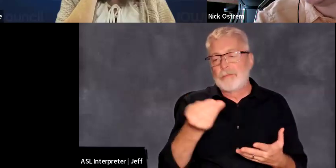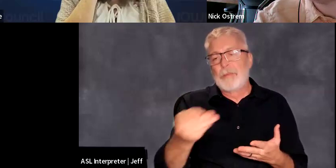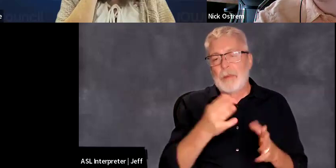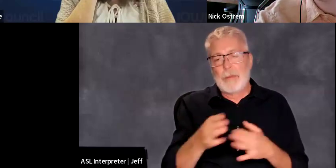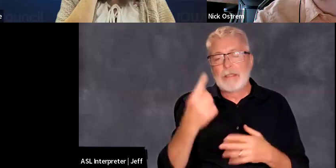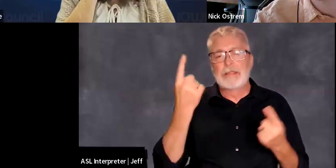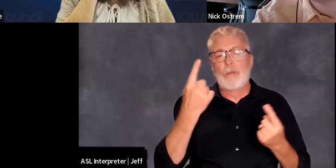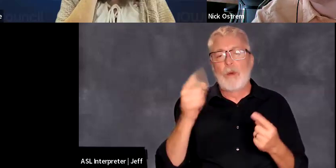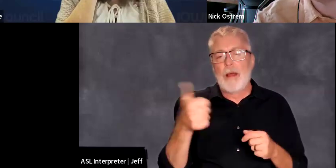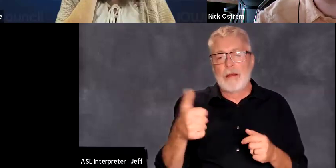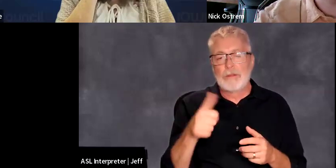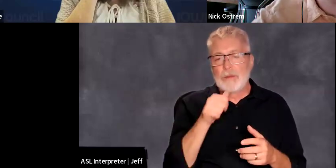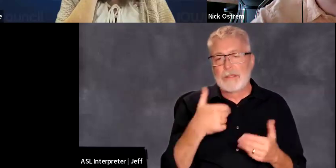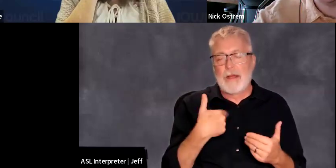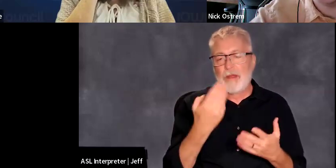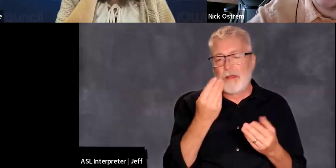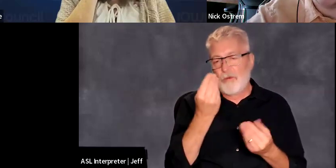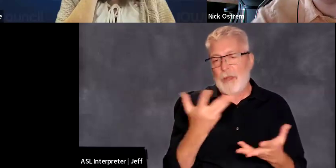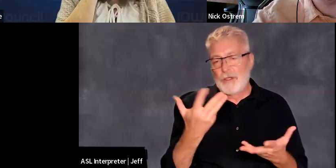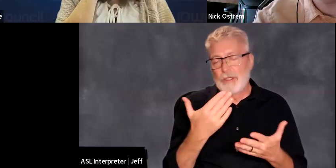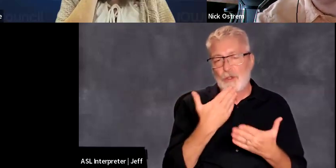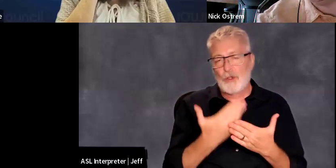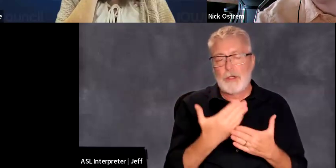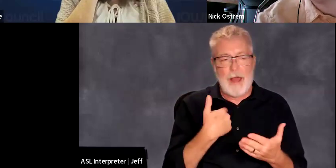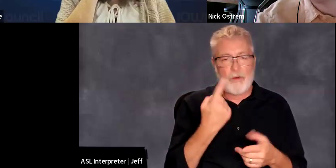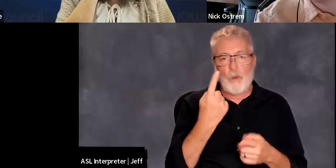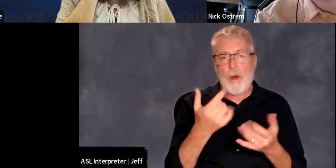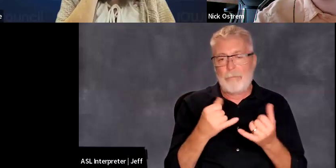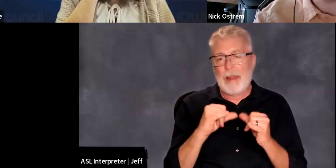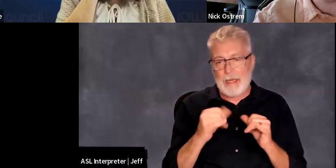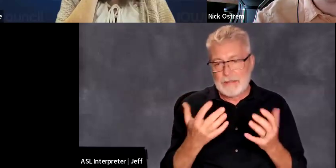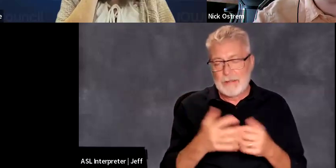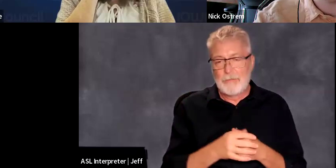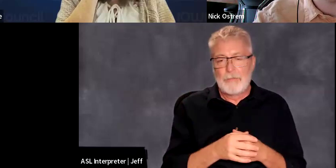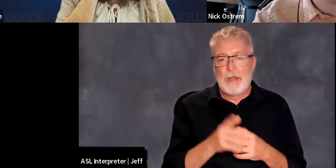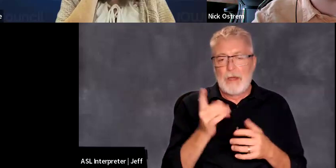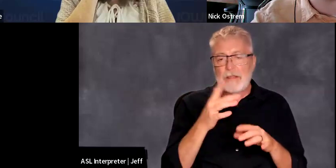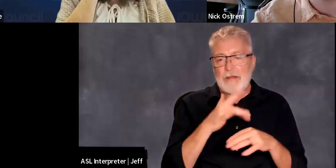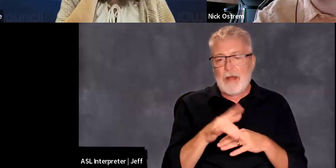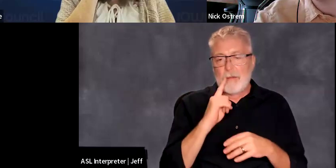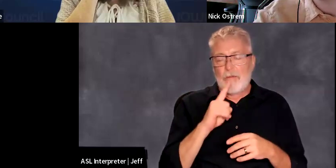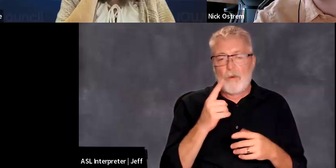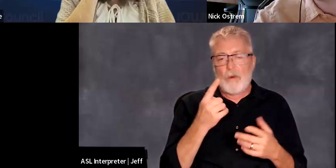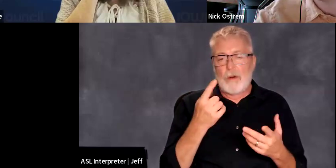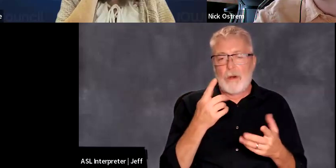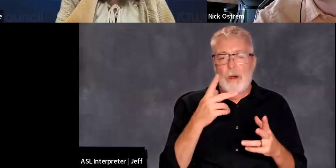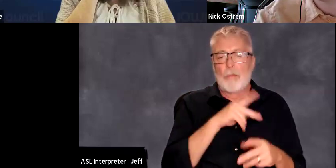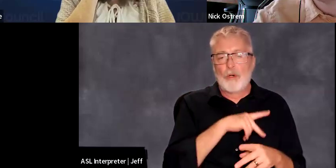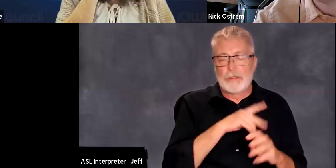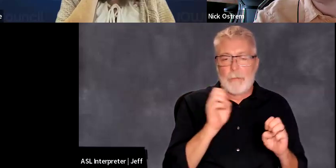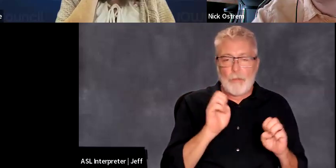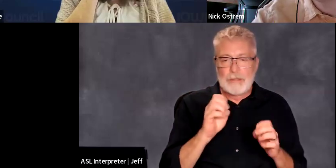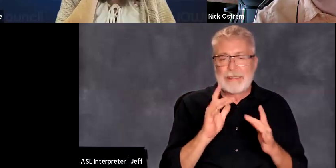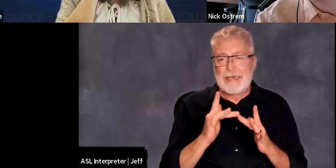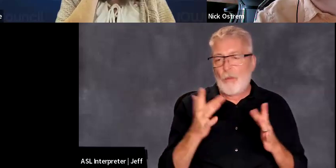who does not have that information on hand. It's good to have it all in one place, so that it is available for one of those personal emergency network members if